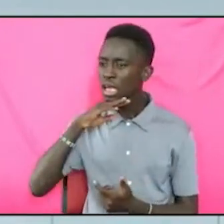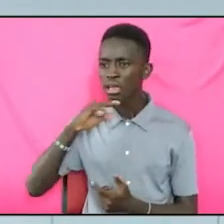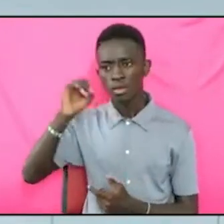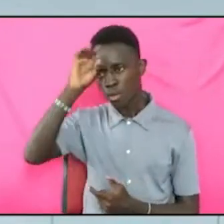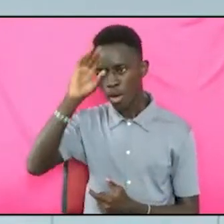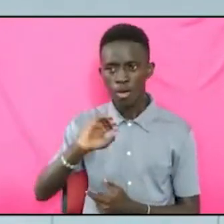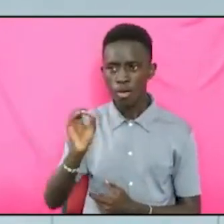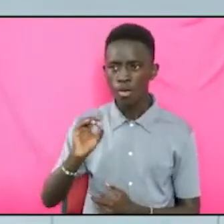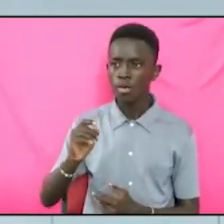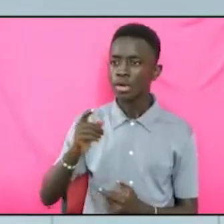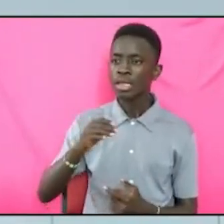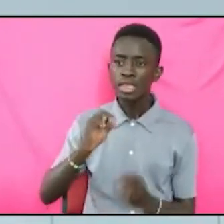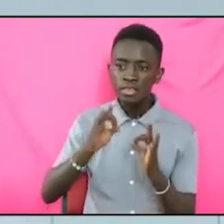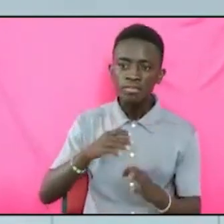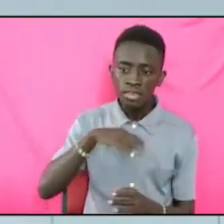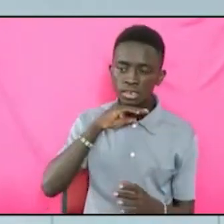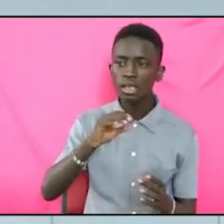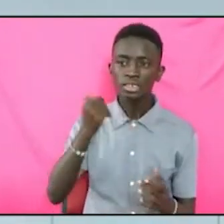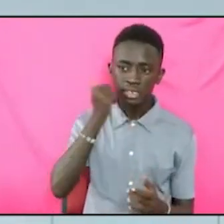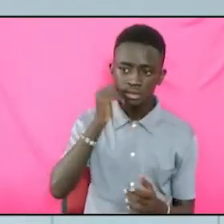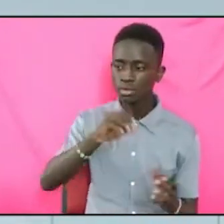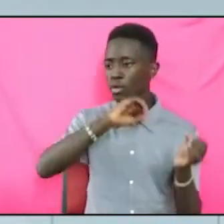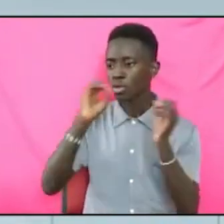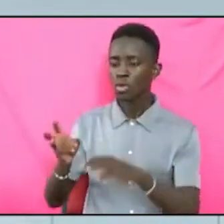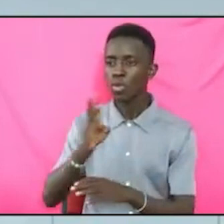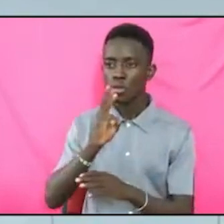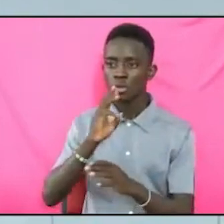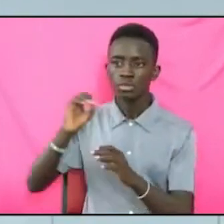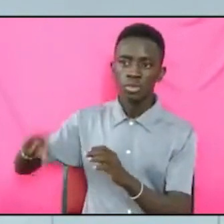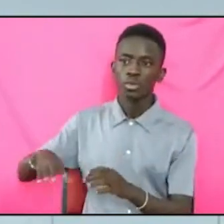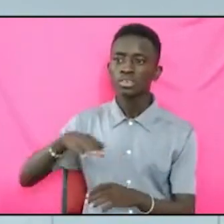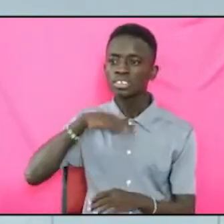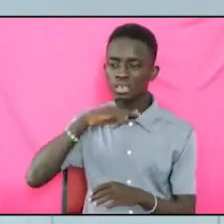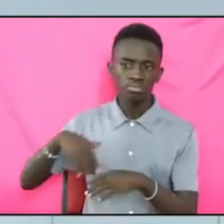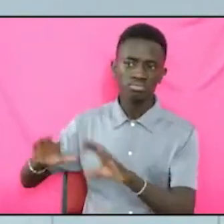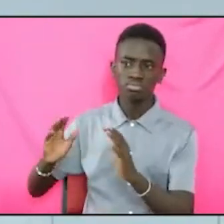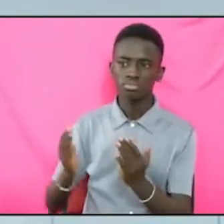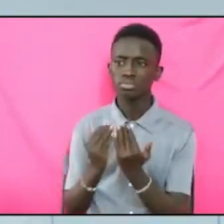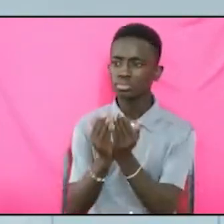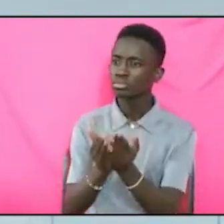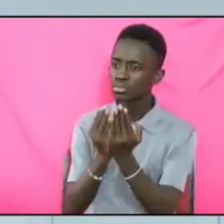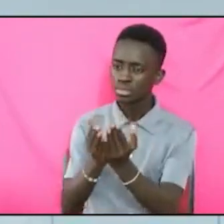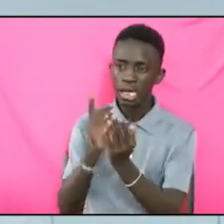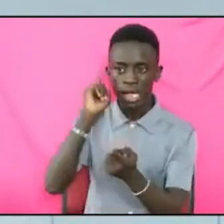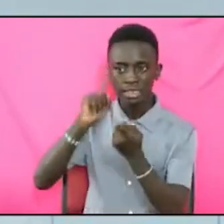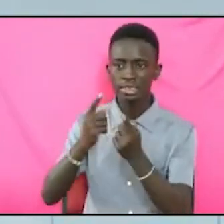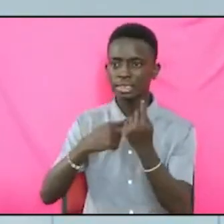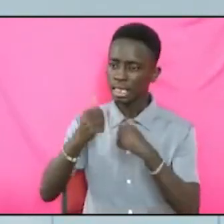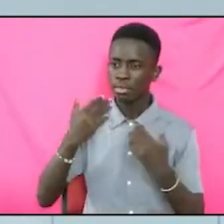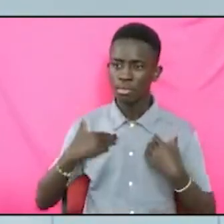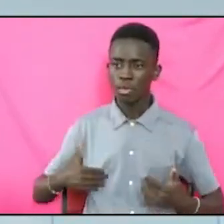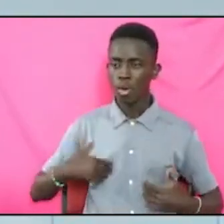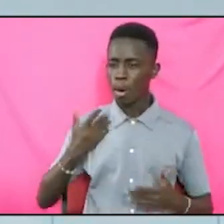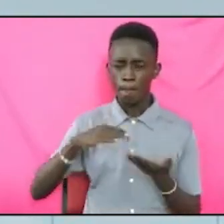of into the ocean. And they went. But in case of turbulence, they would dispose of the sick, the old